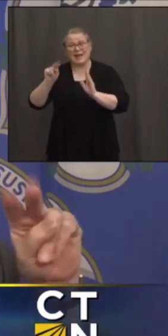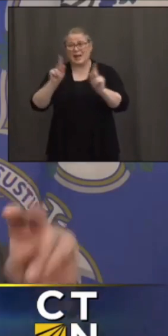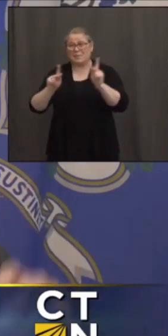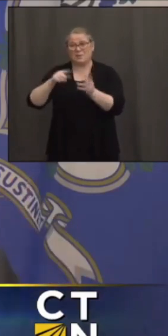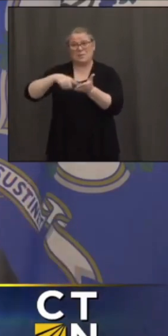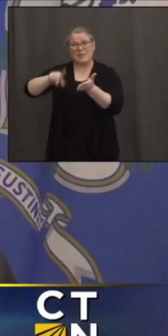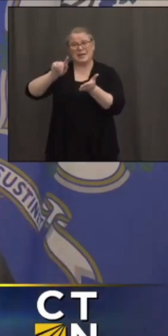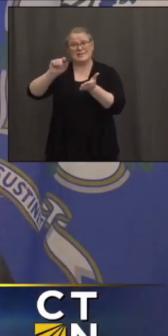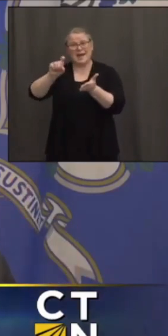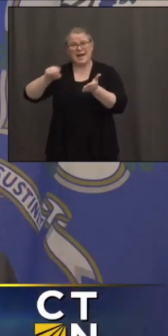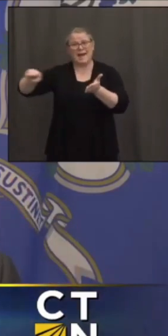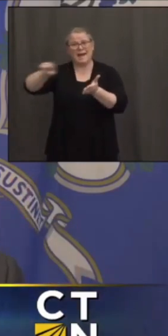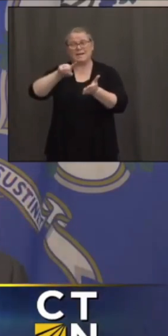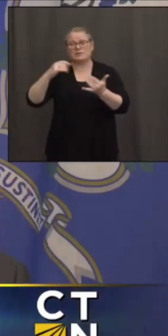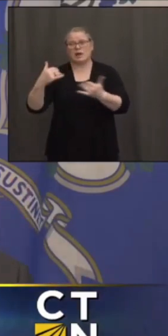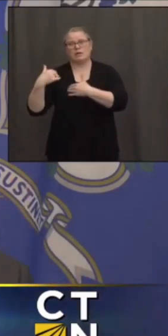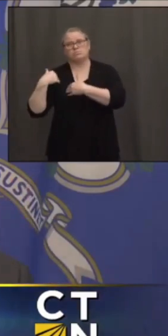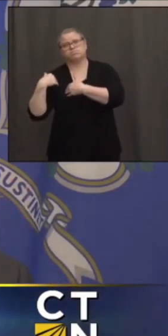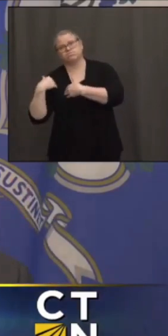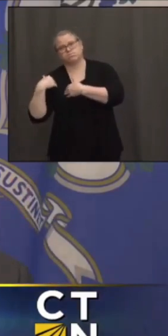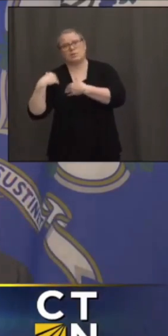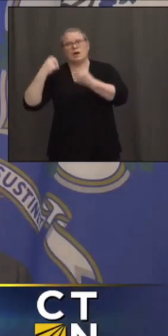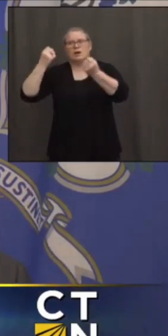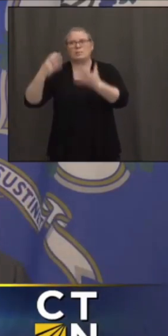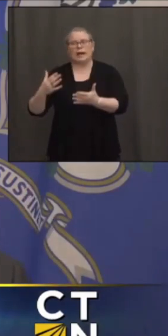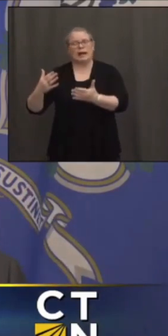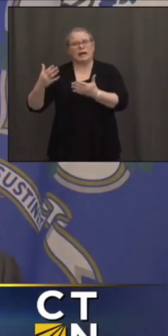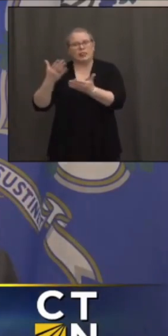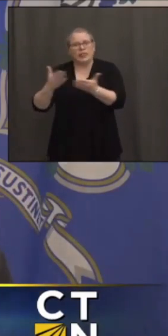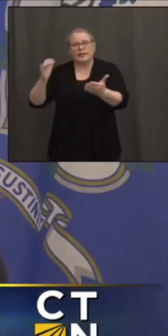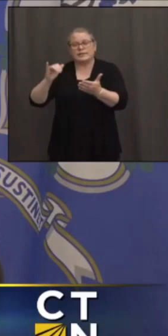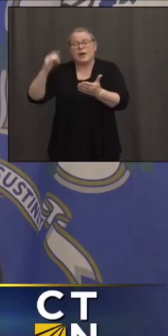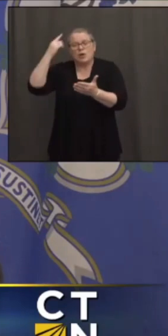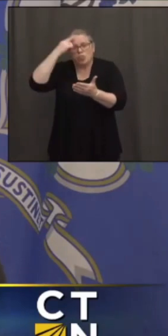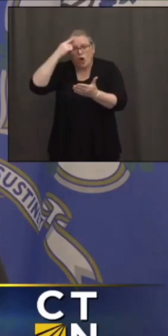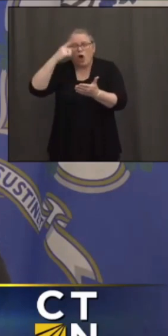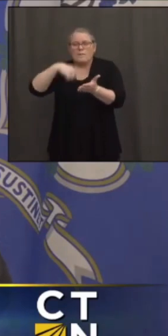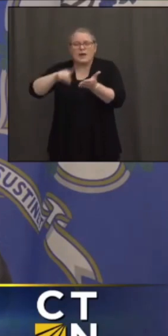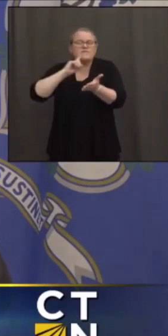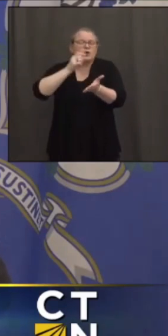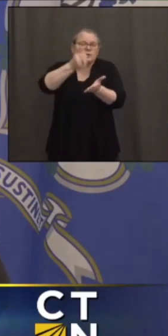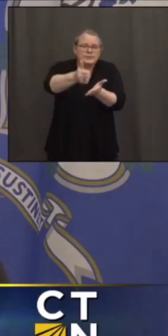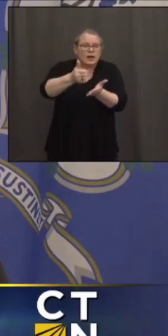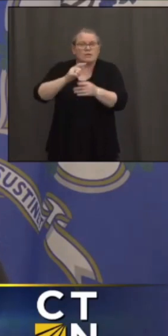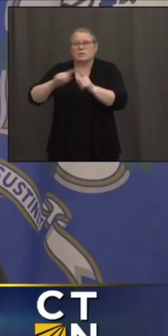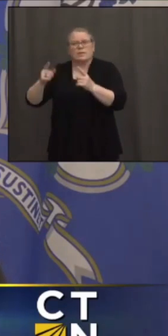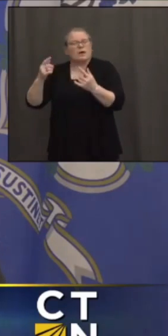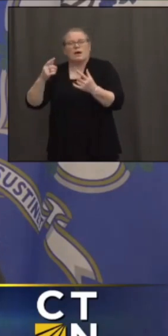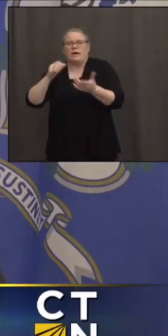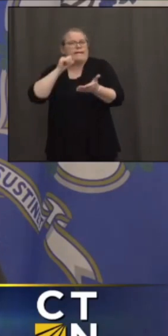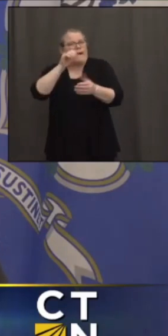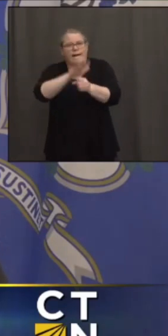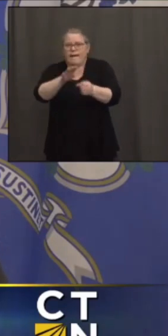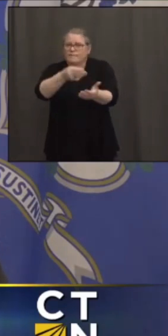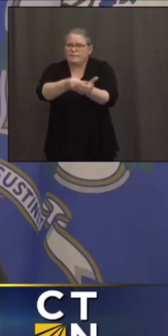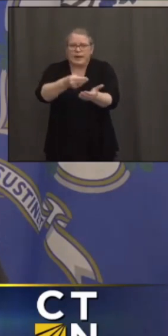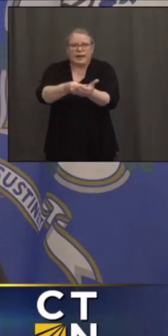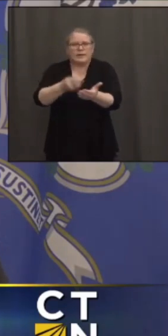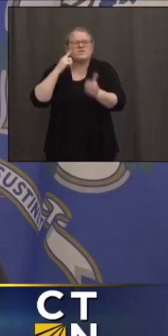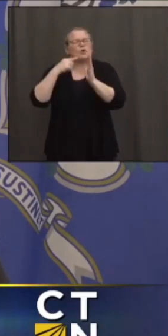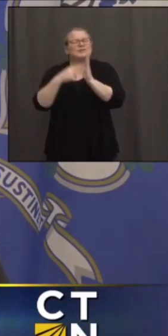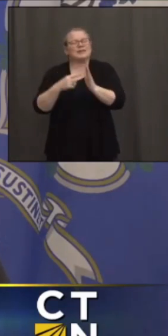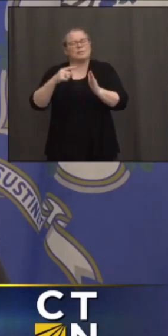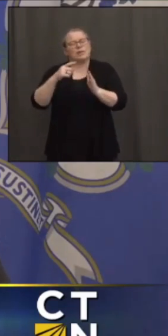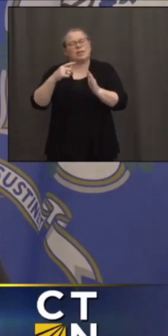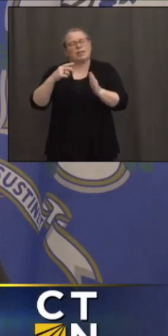of unfunded liabilities, things that we thought were going to pay for themselves. Let's say pensions, for example, that didn't end up paying for themselves.